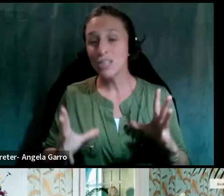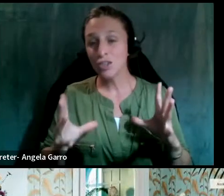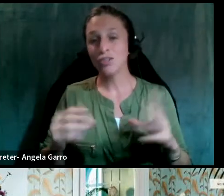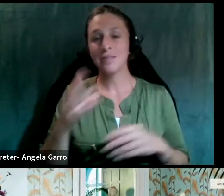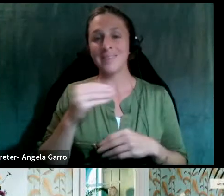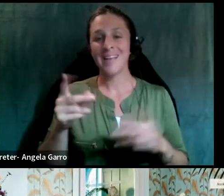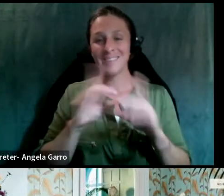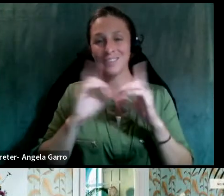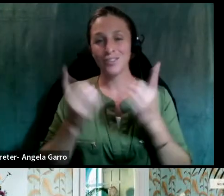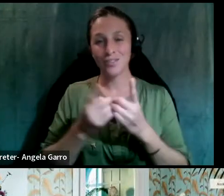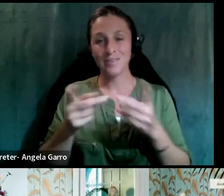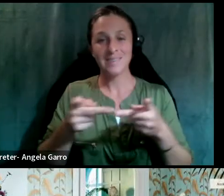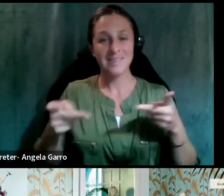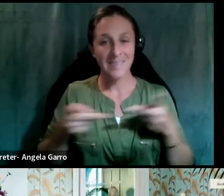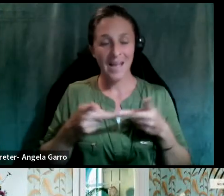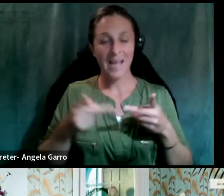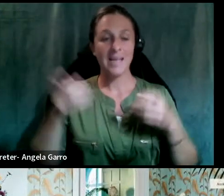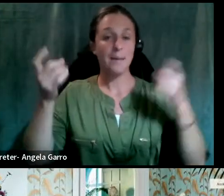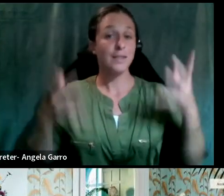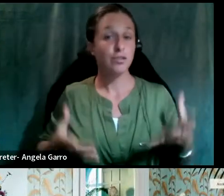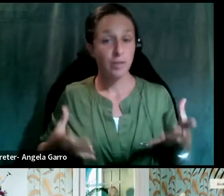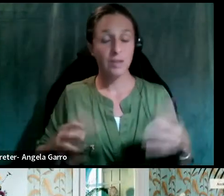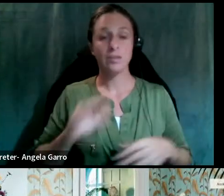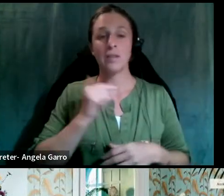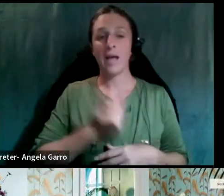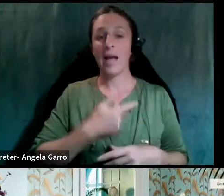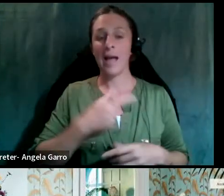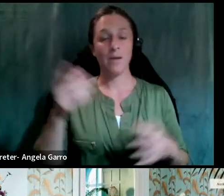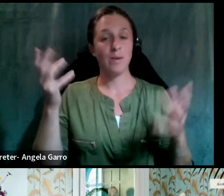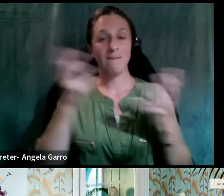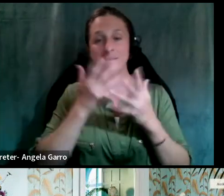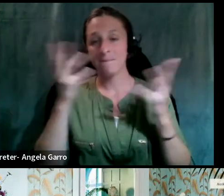site administrators, our